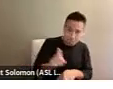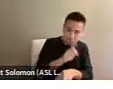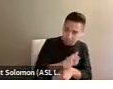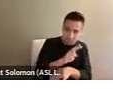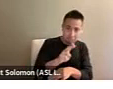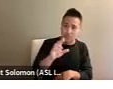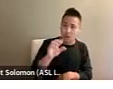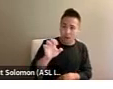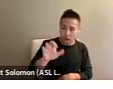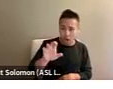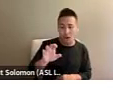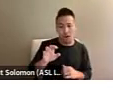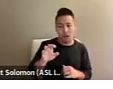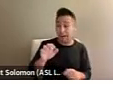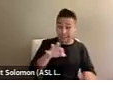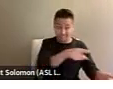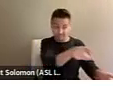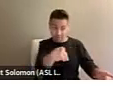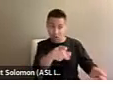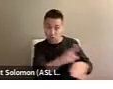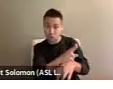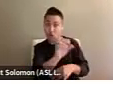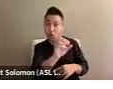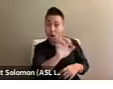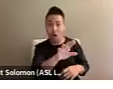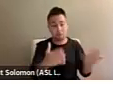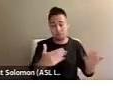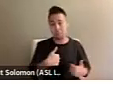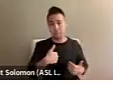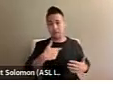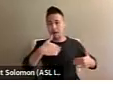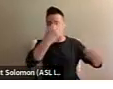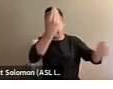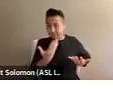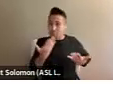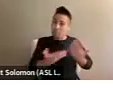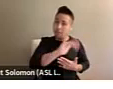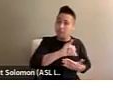Or some may be using OER, I just don't know about it. So that number could be higher. Okay.